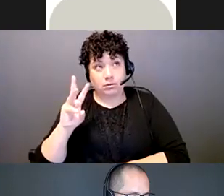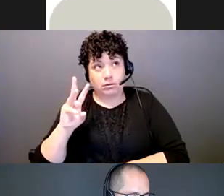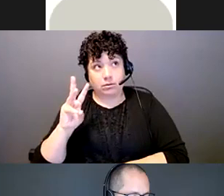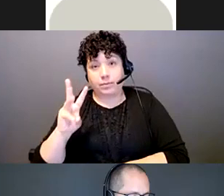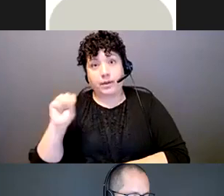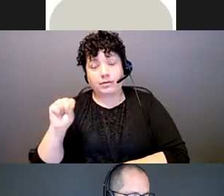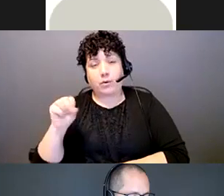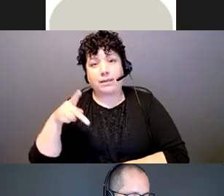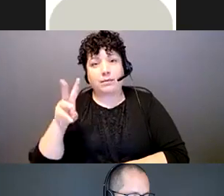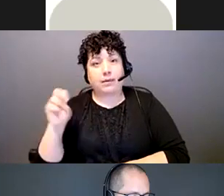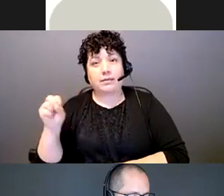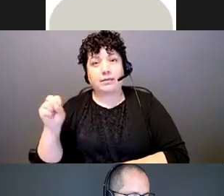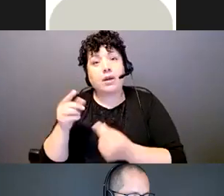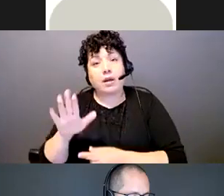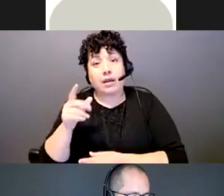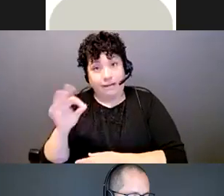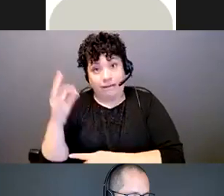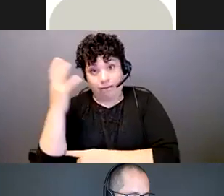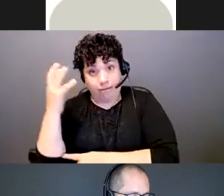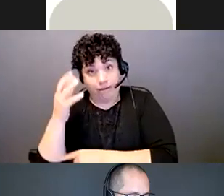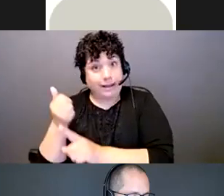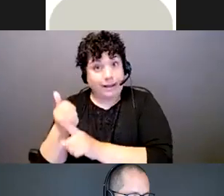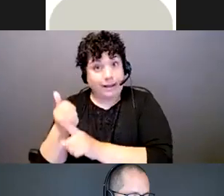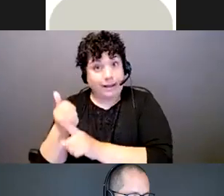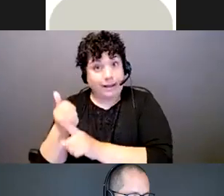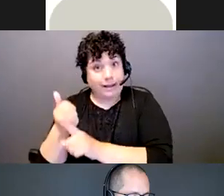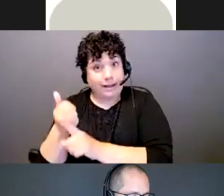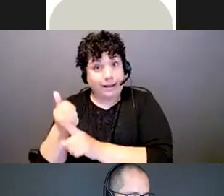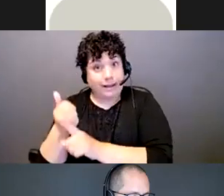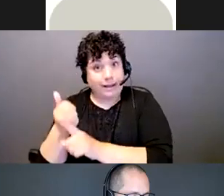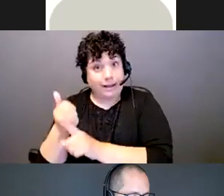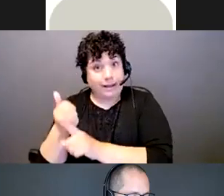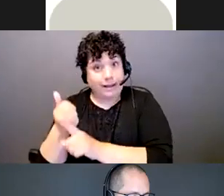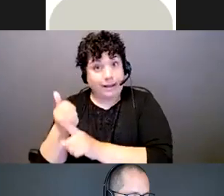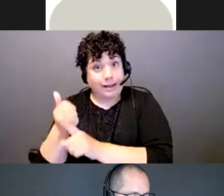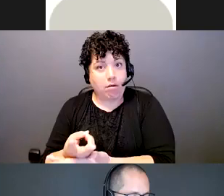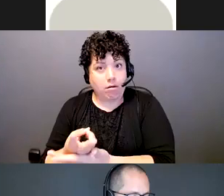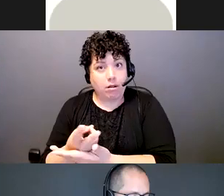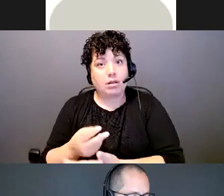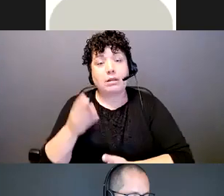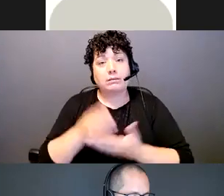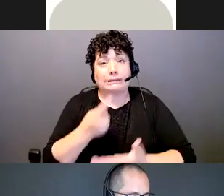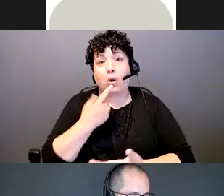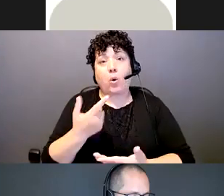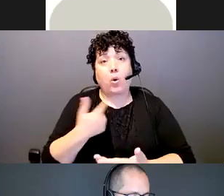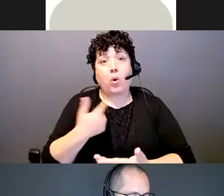is intoxicated and they fall? And oftentimes I hear, oh, I picked him up and I put him back to bed. Well, we don't